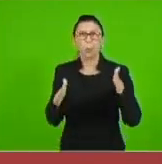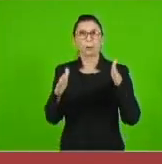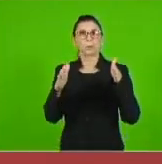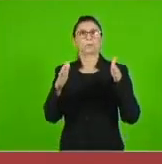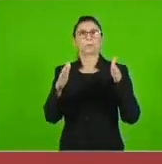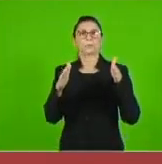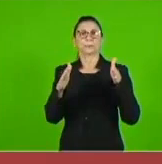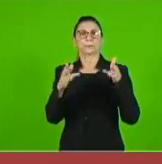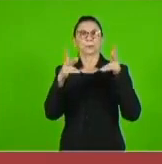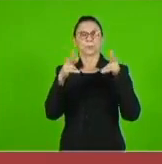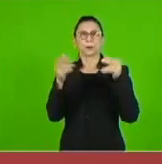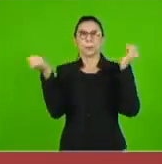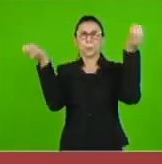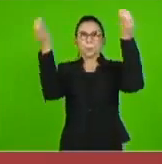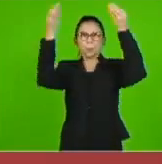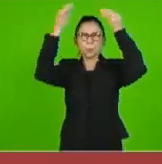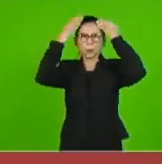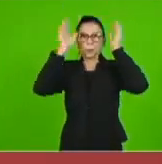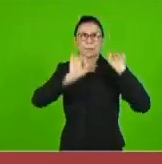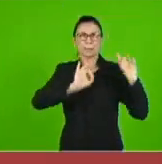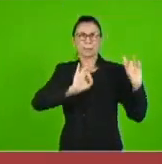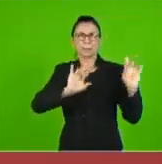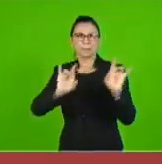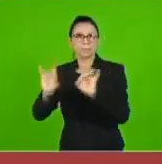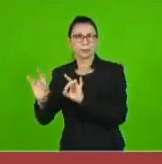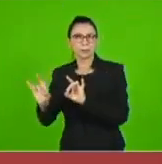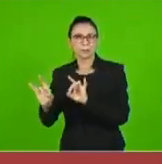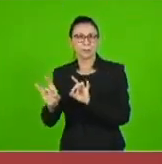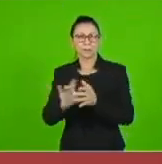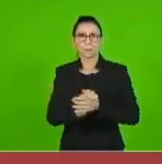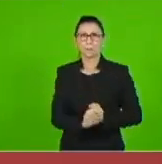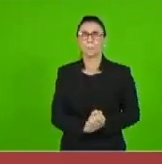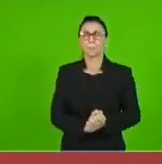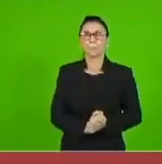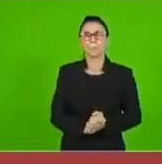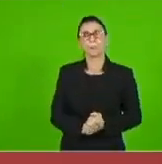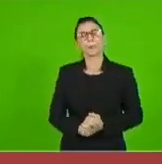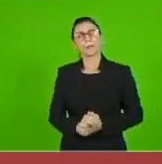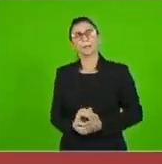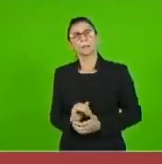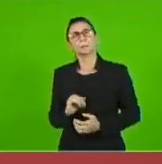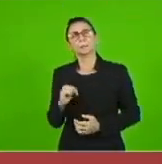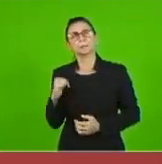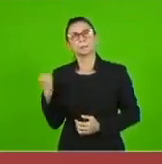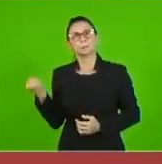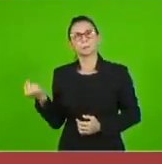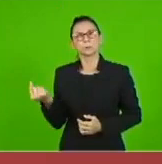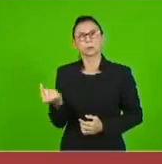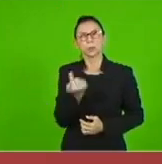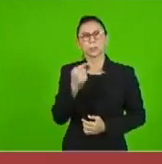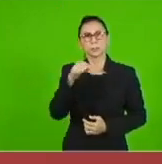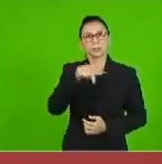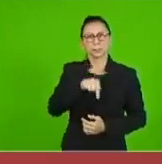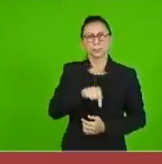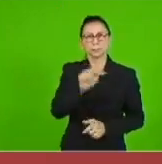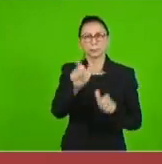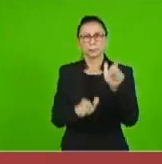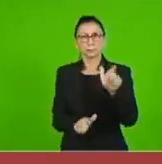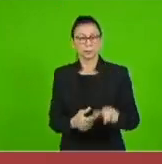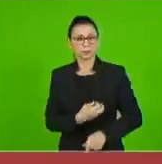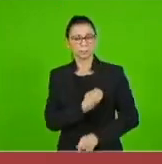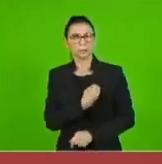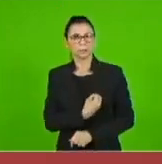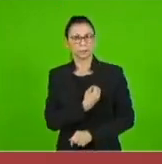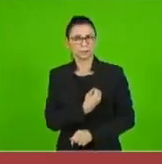As a church in this day, we are giving account to many that are participating with